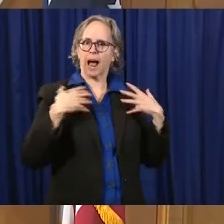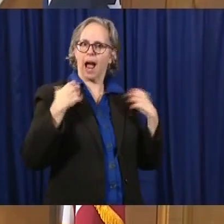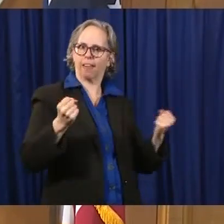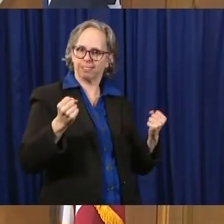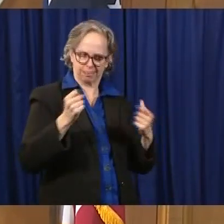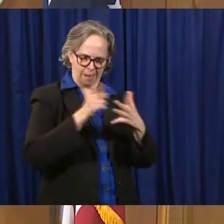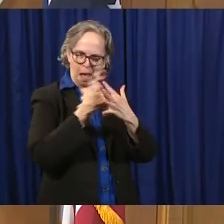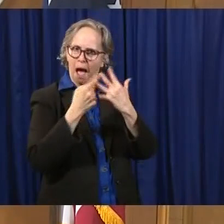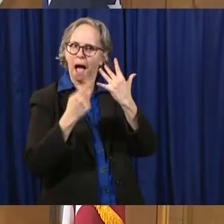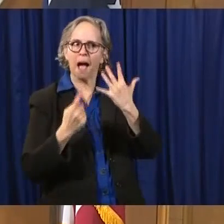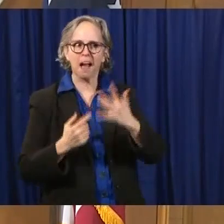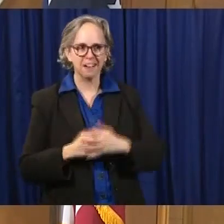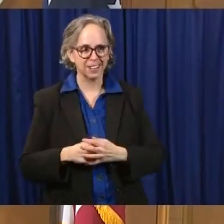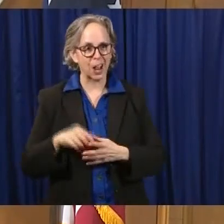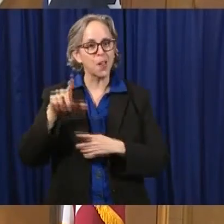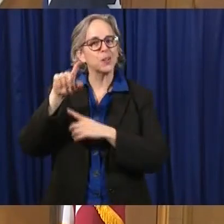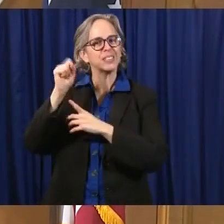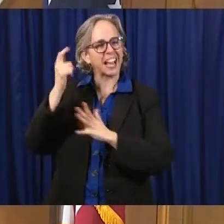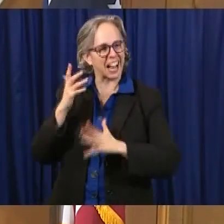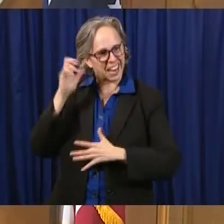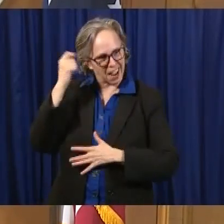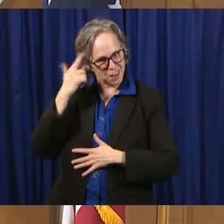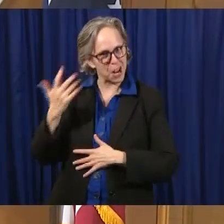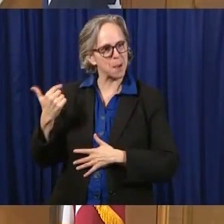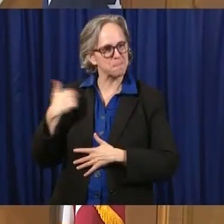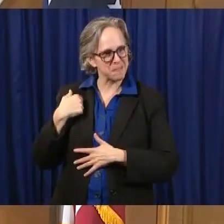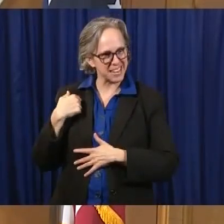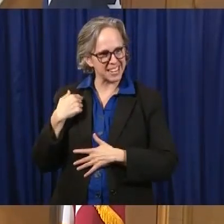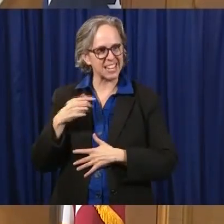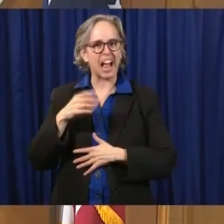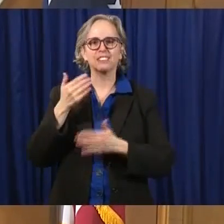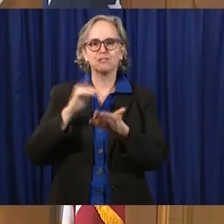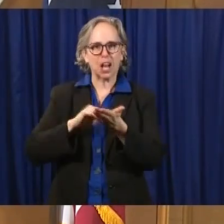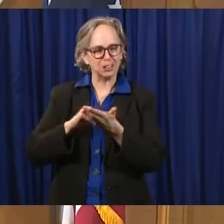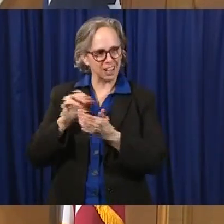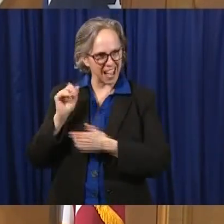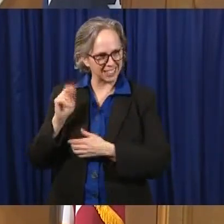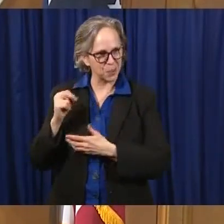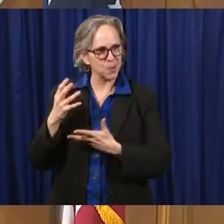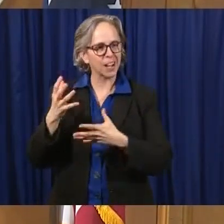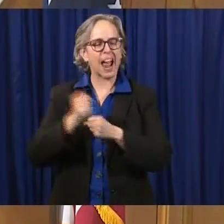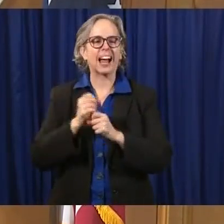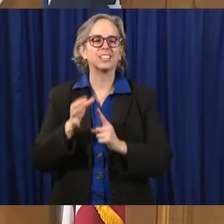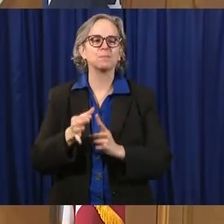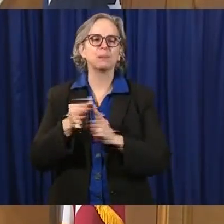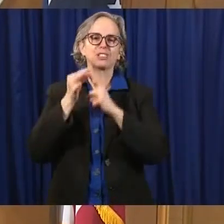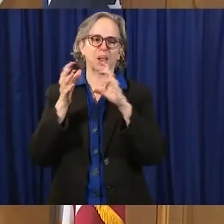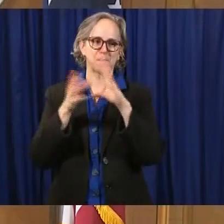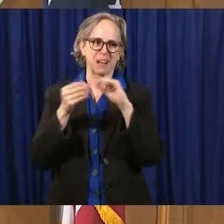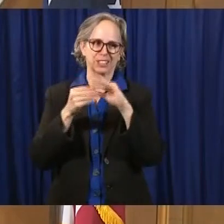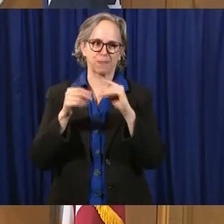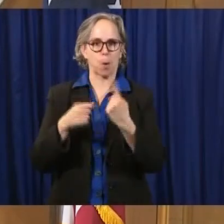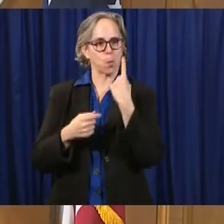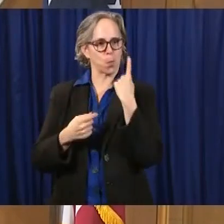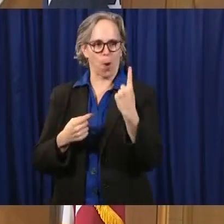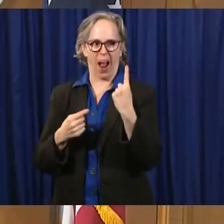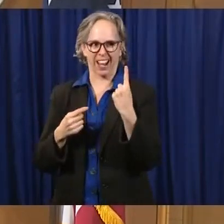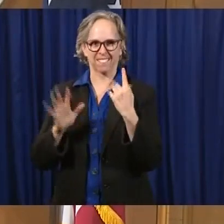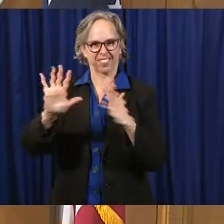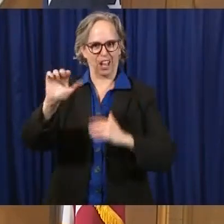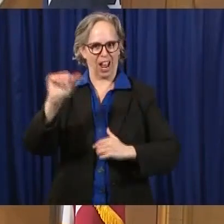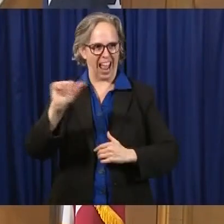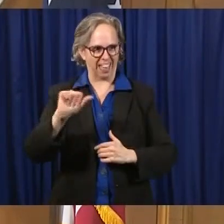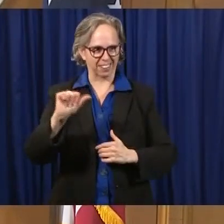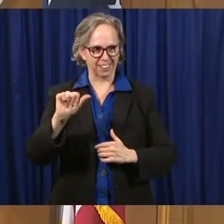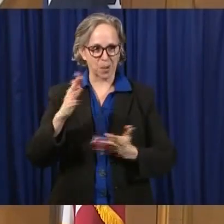Lieutenant Governor and I and Dr. Acton received a special message from one of their athletes. I'd like to share it